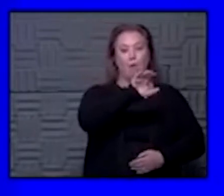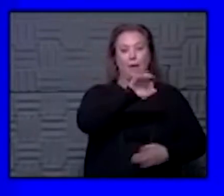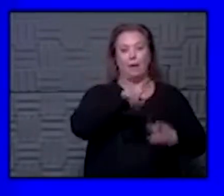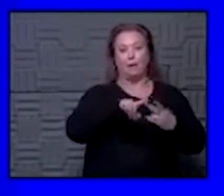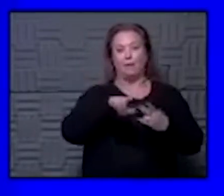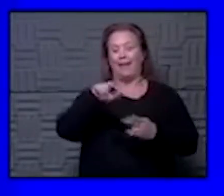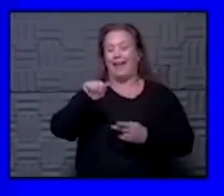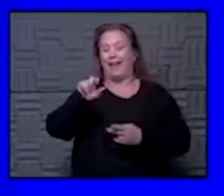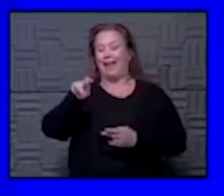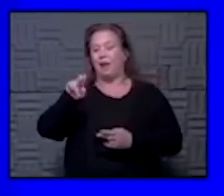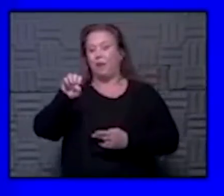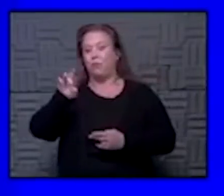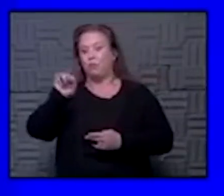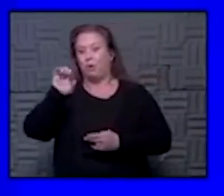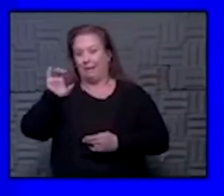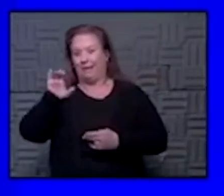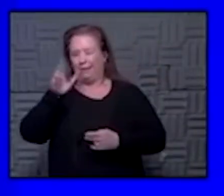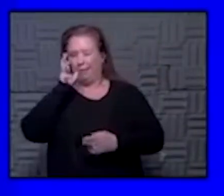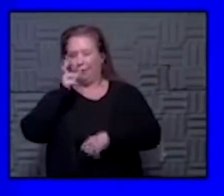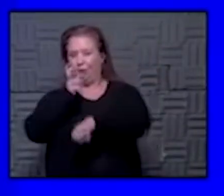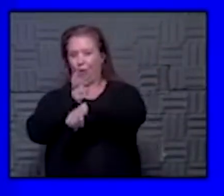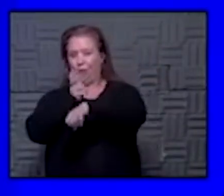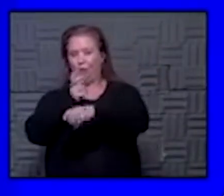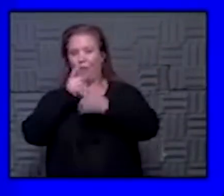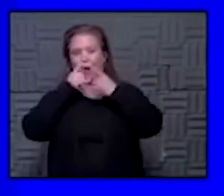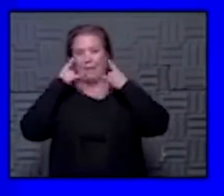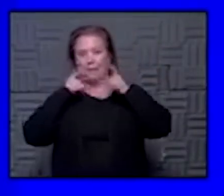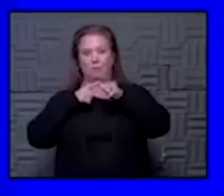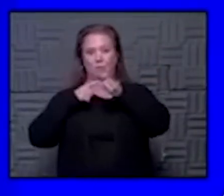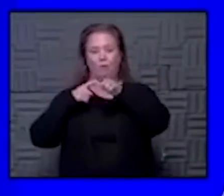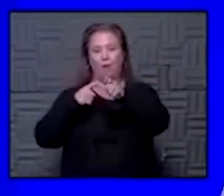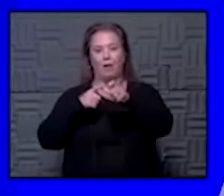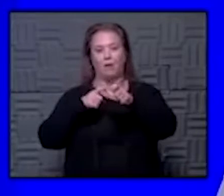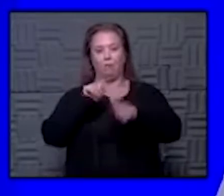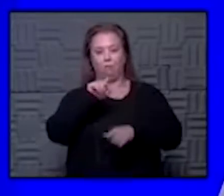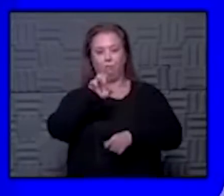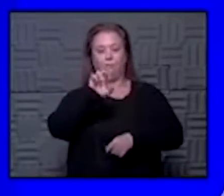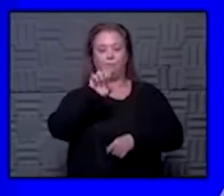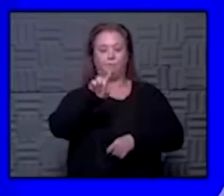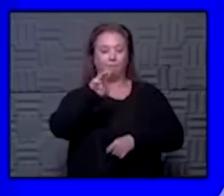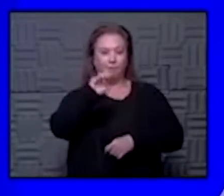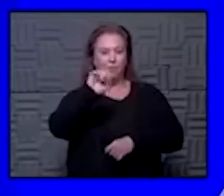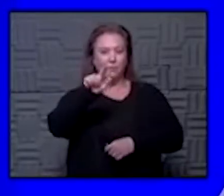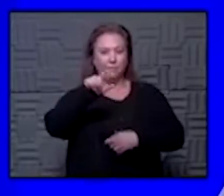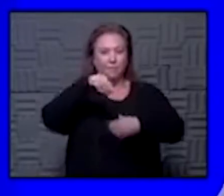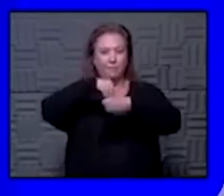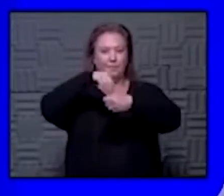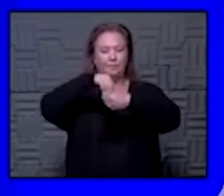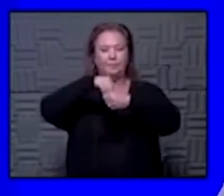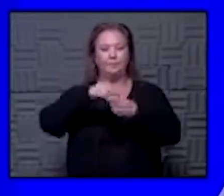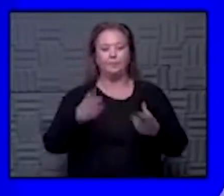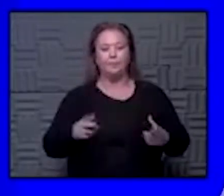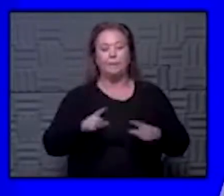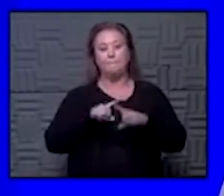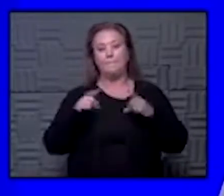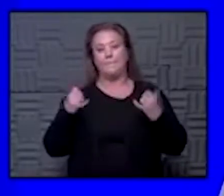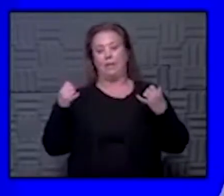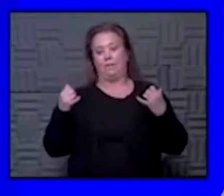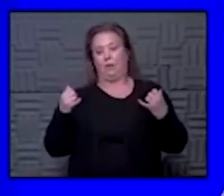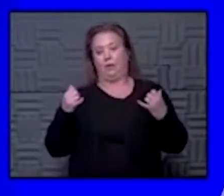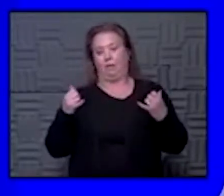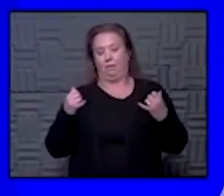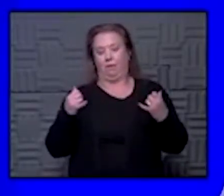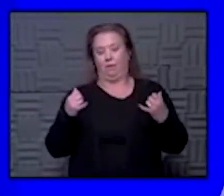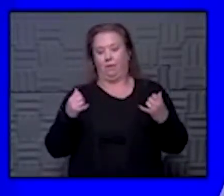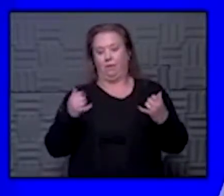It's probably going to be much more difficult to wear a mask when you are running or doing the treadmill inside. But at this point in time in this